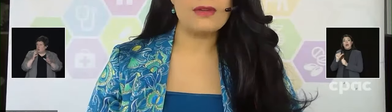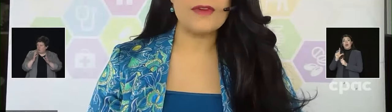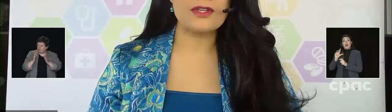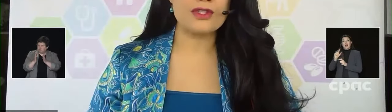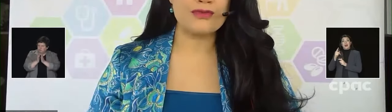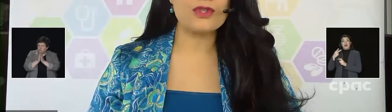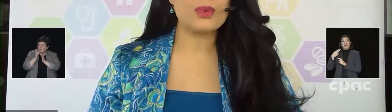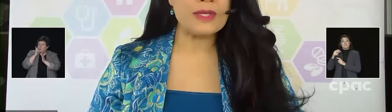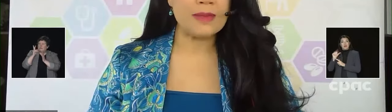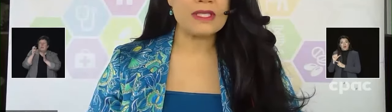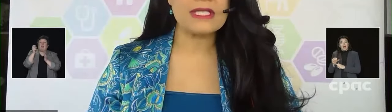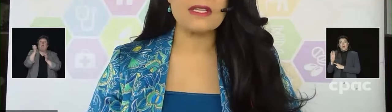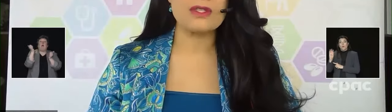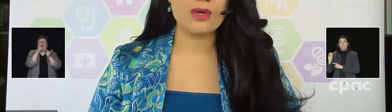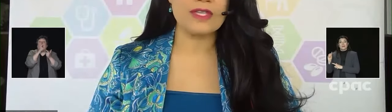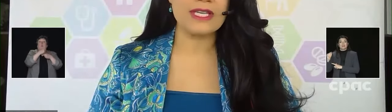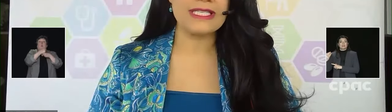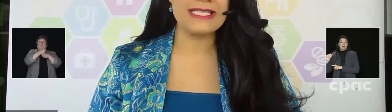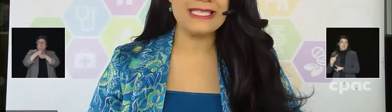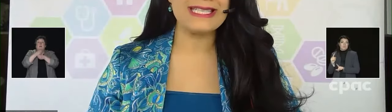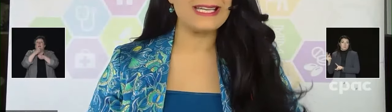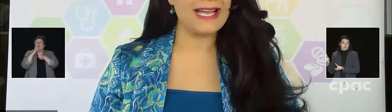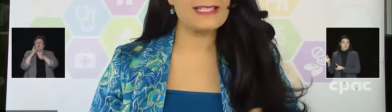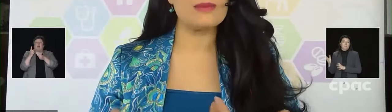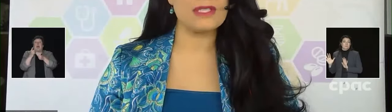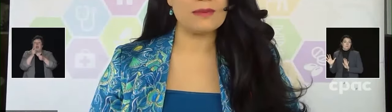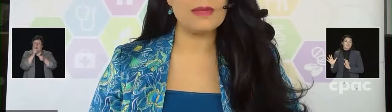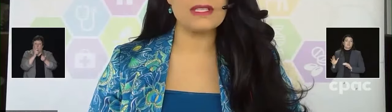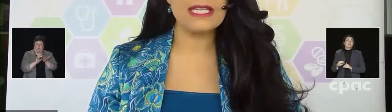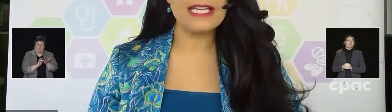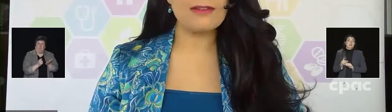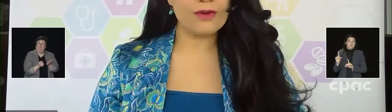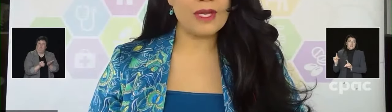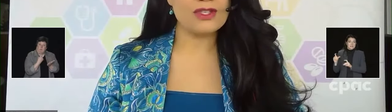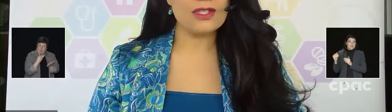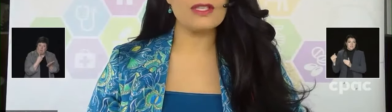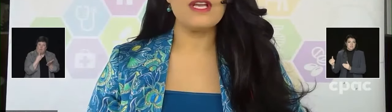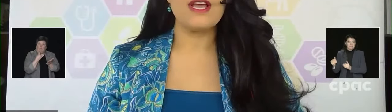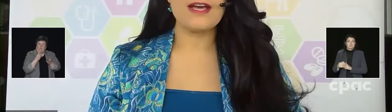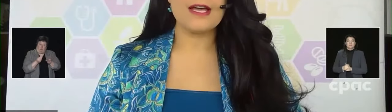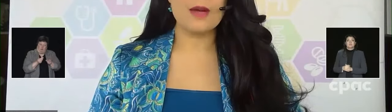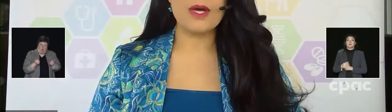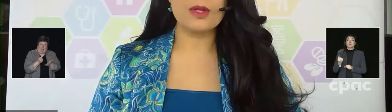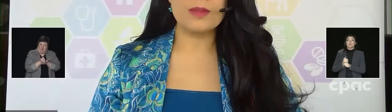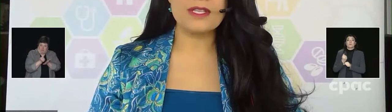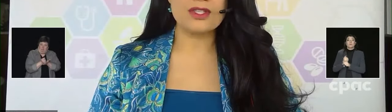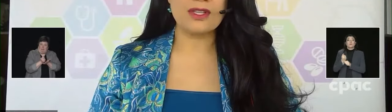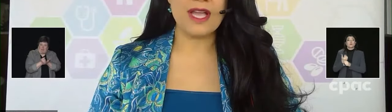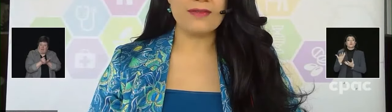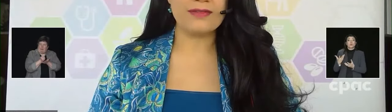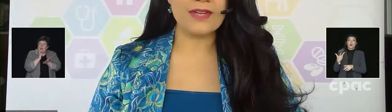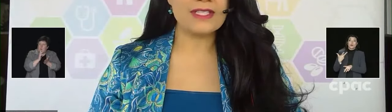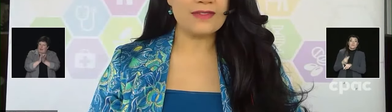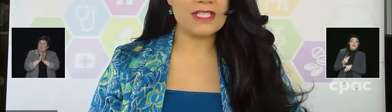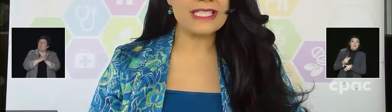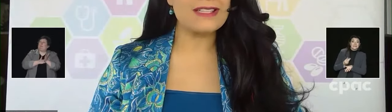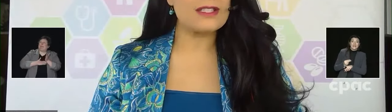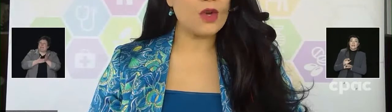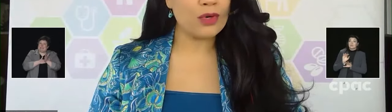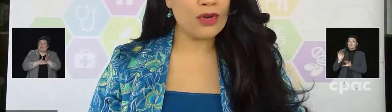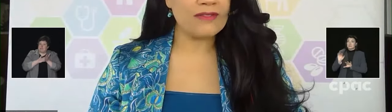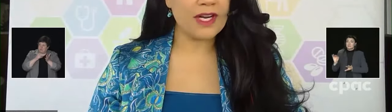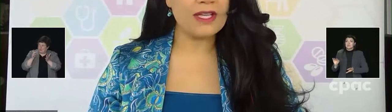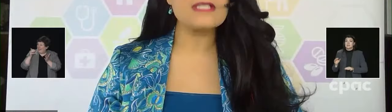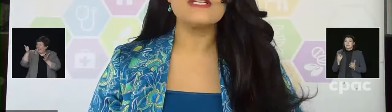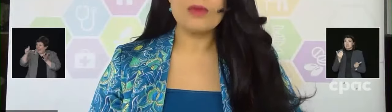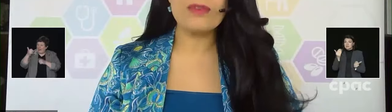the manufacturers for treatments against COVID-19 and asked them to submit information about the potential effectiveness against